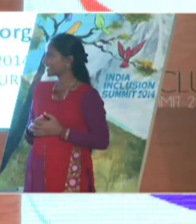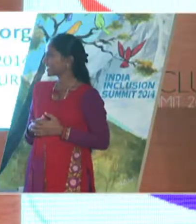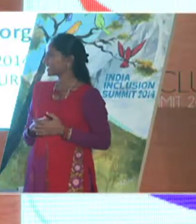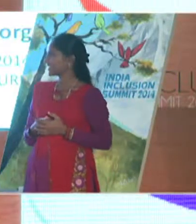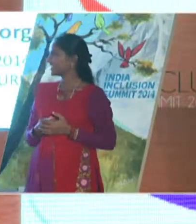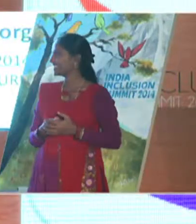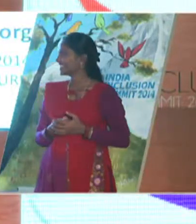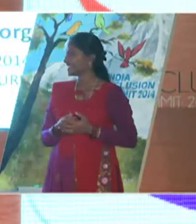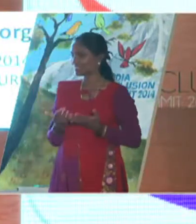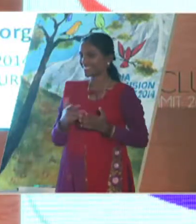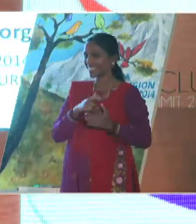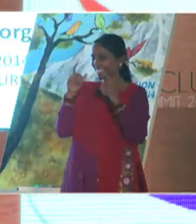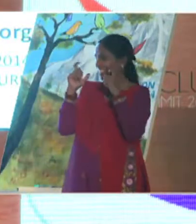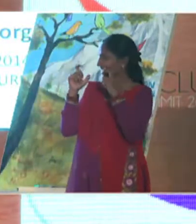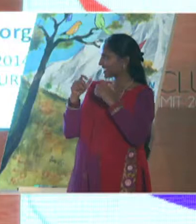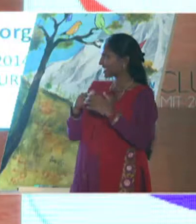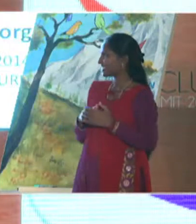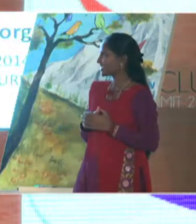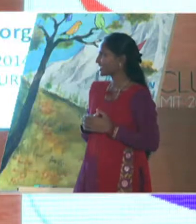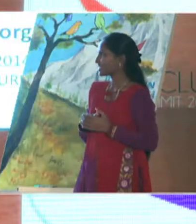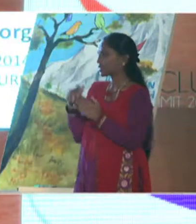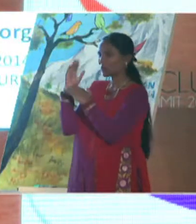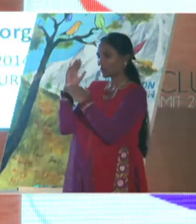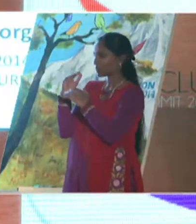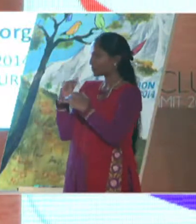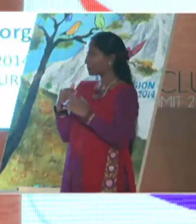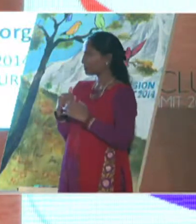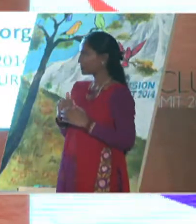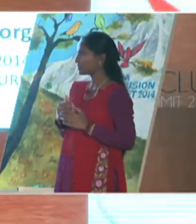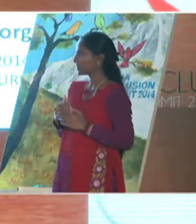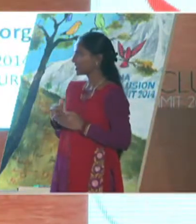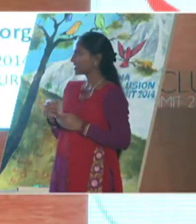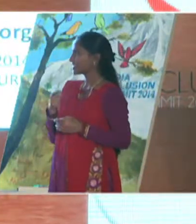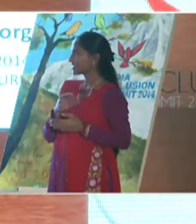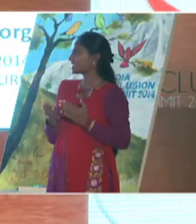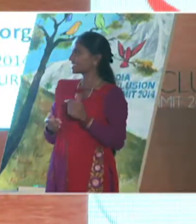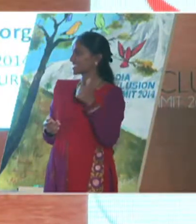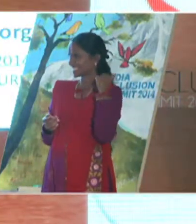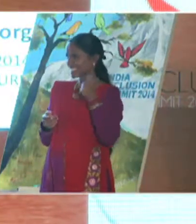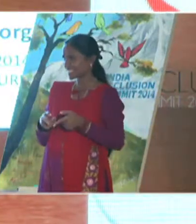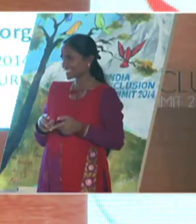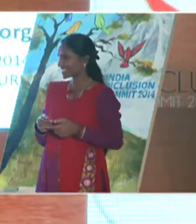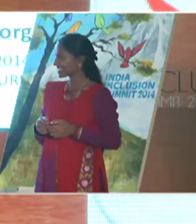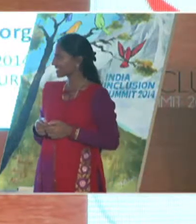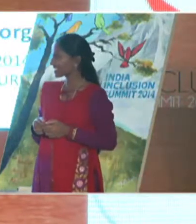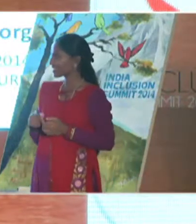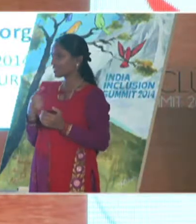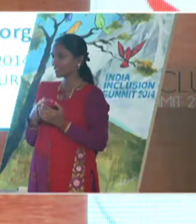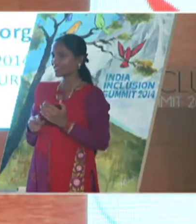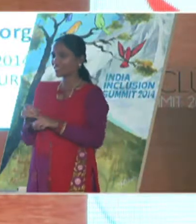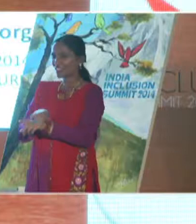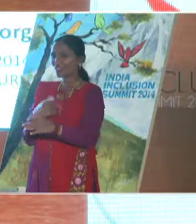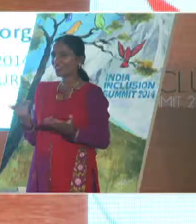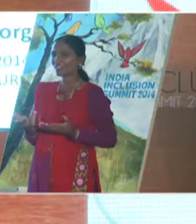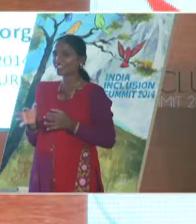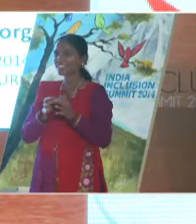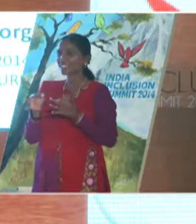camera. So half a year later we met, and then she said, Paul, you were there. Do you know who this blonde guy is? I said, well, it's